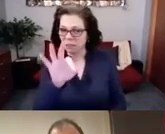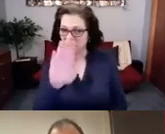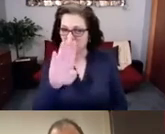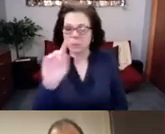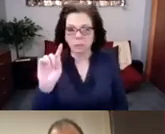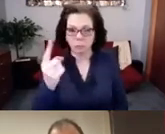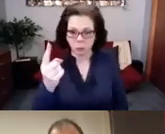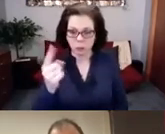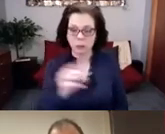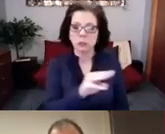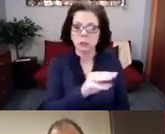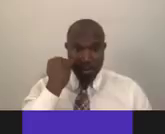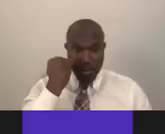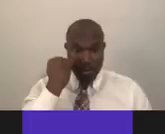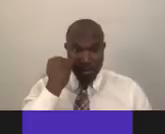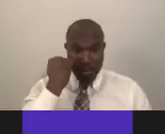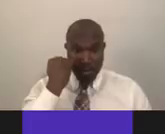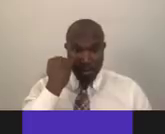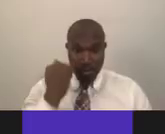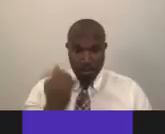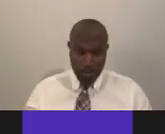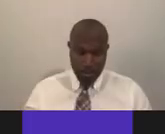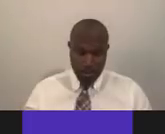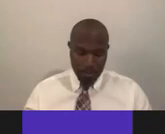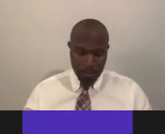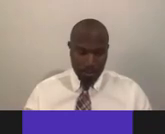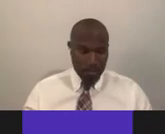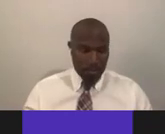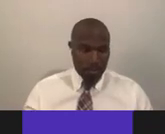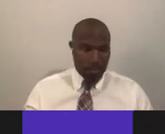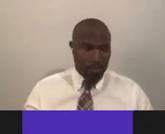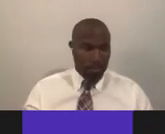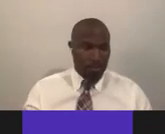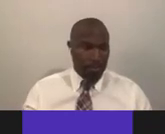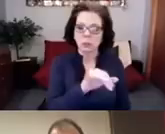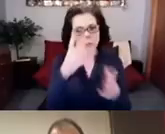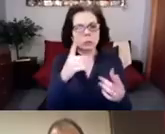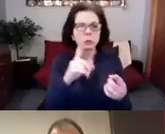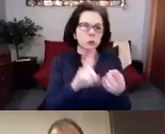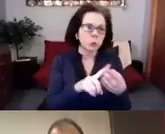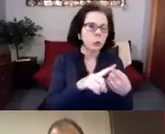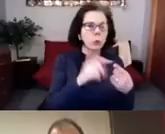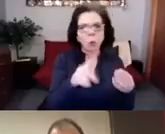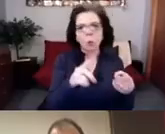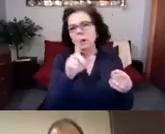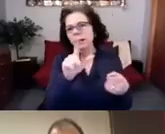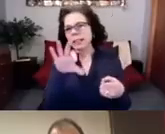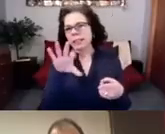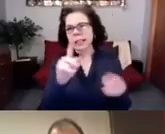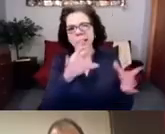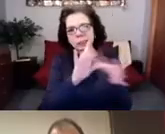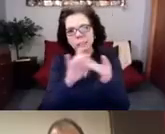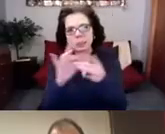Ms. Desmond will share with you an update and access to links for additional resources around remote